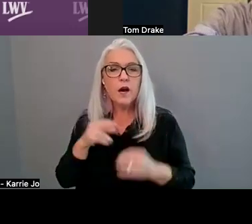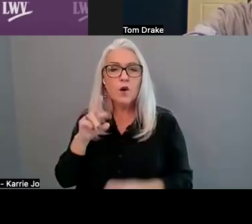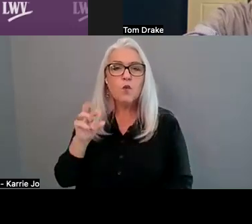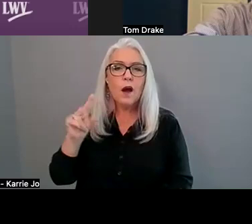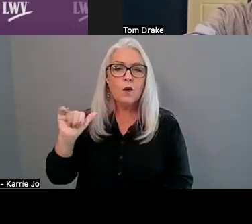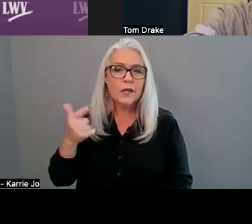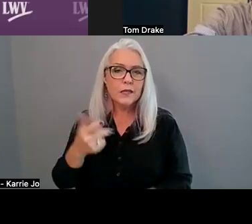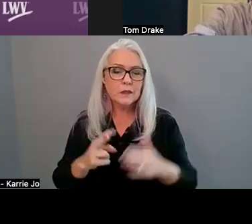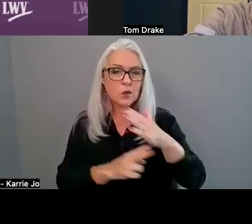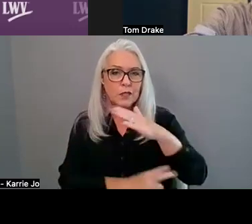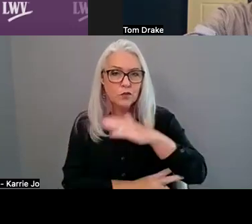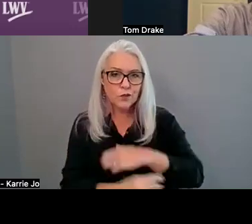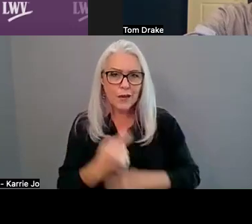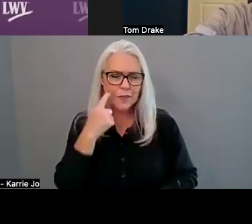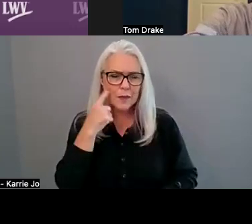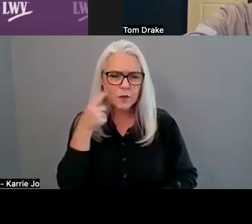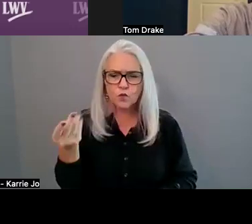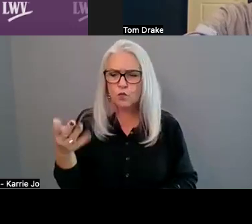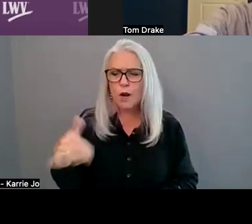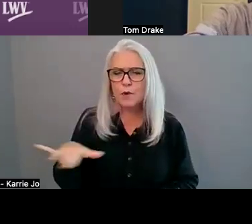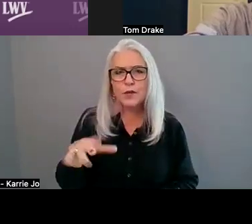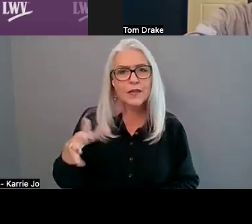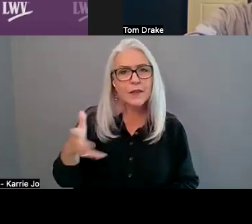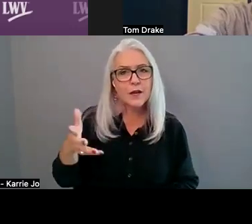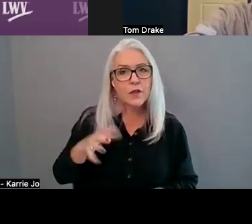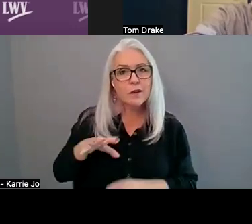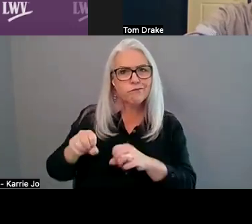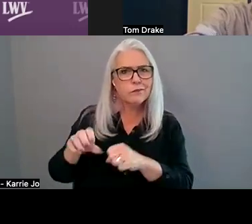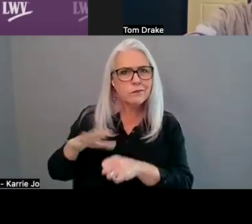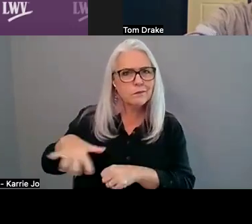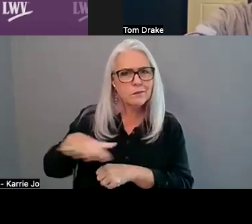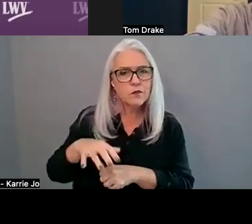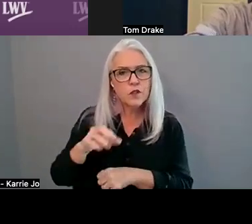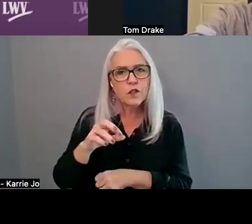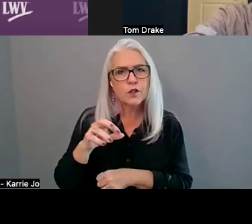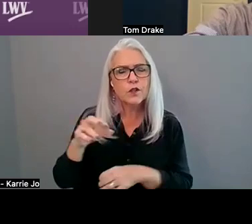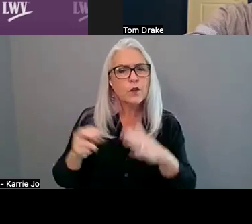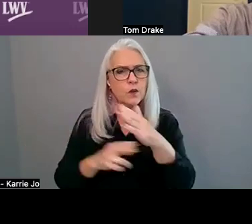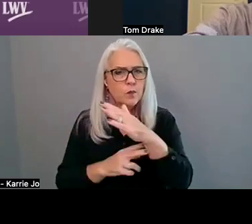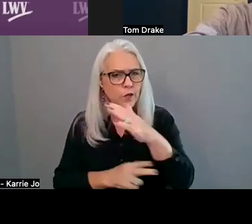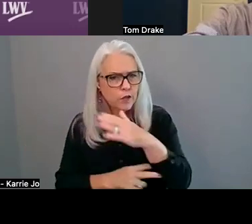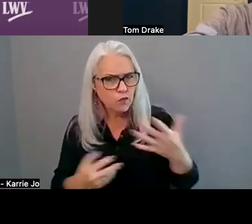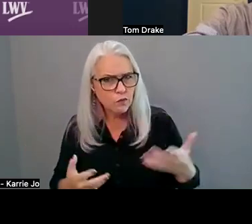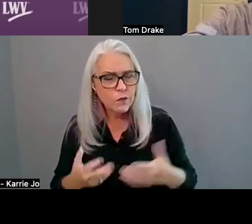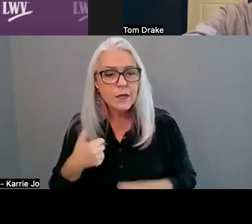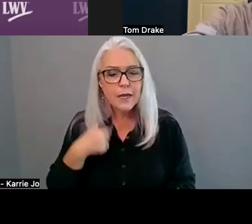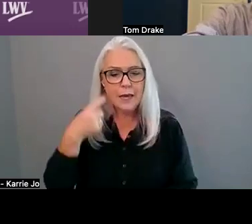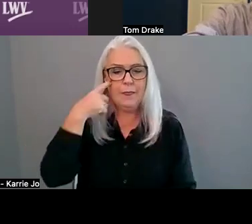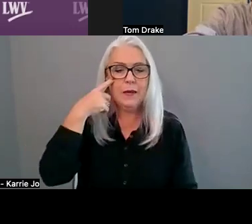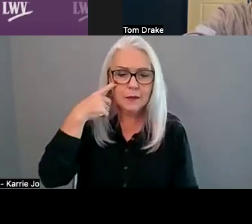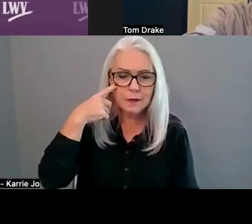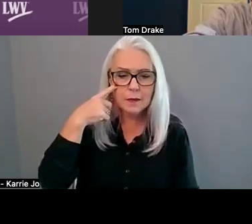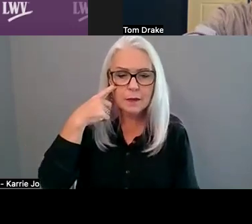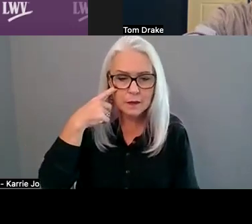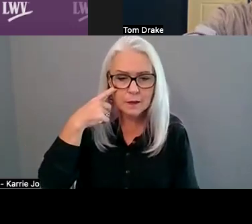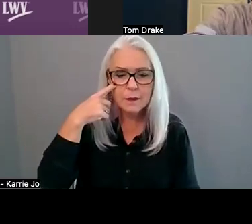discovered that there is a property that takes up part of Rowley's Bridge, or what we thought was village property in Rowley's Bridge. And I think, like I've